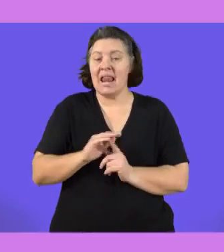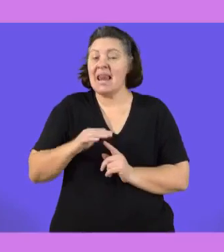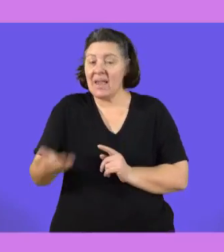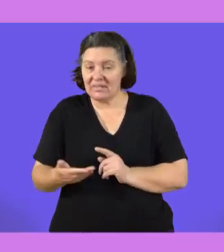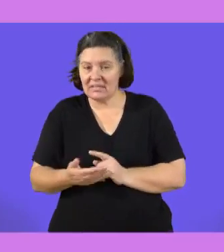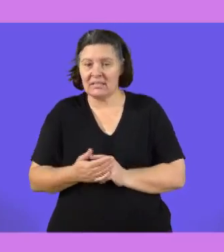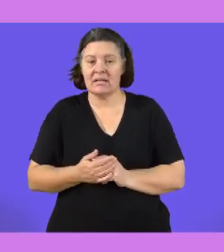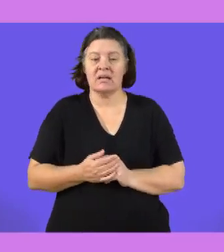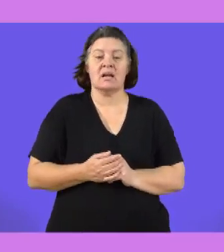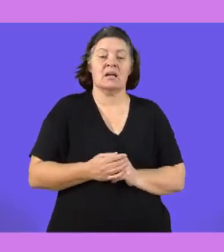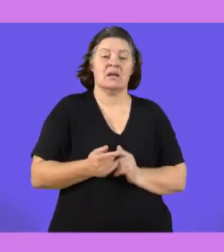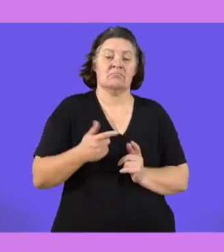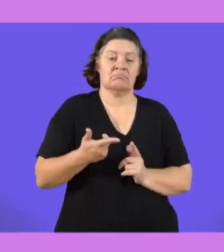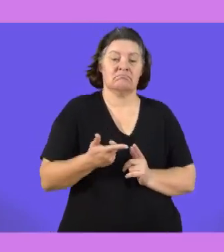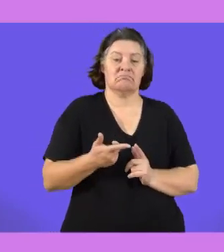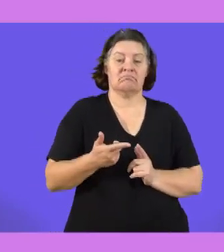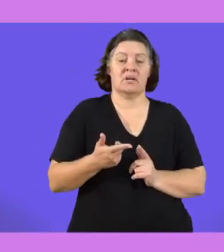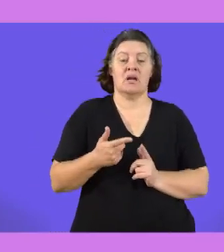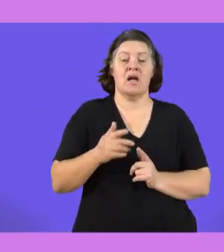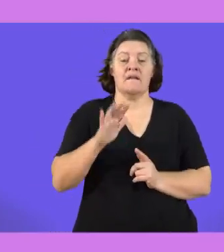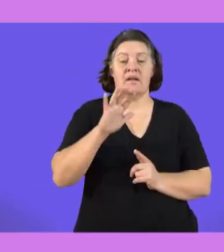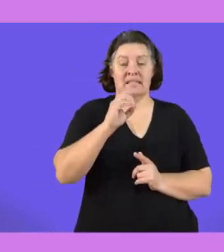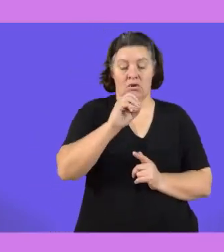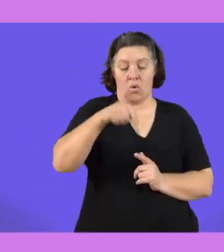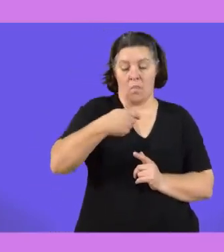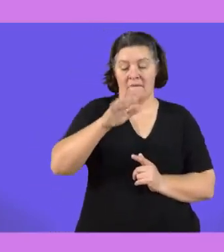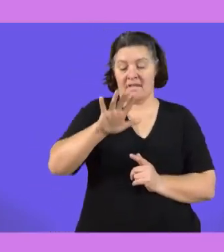left now? If I take the 49 minutes away, I'm left with